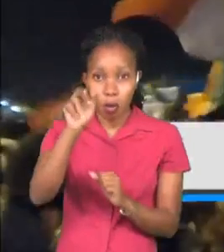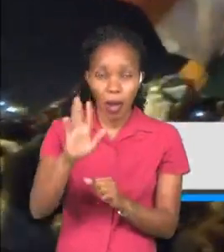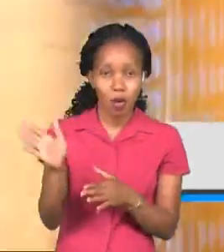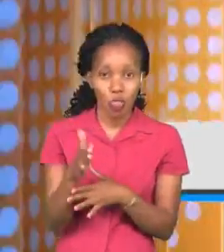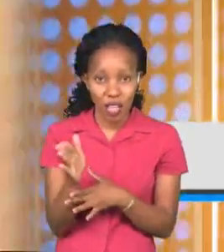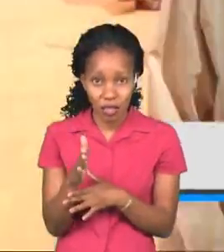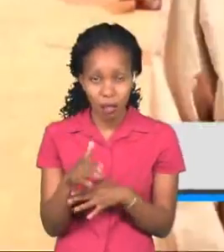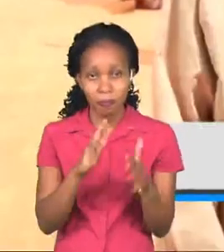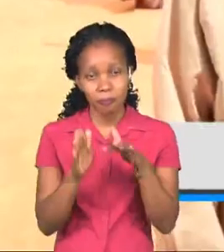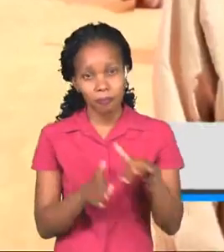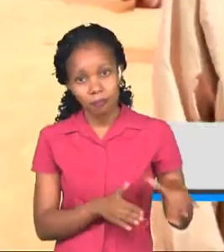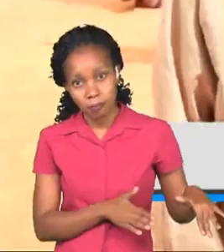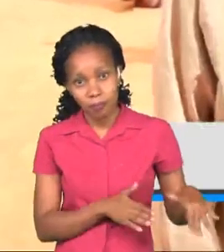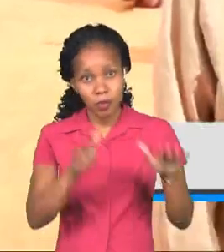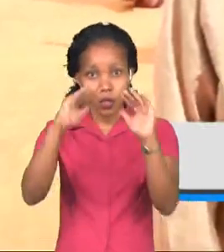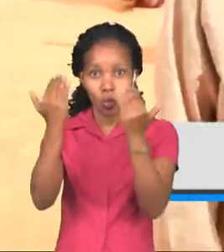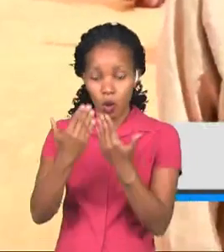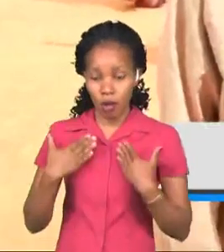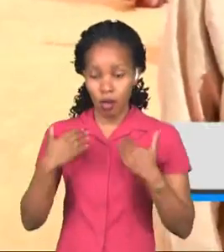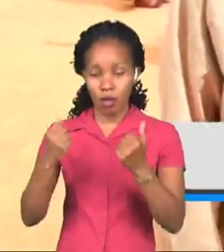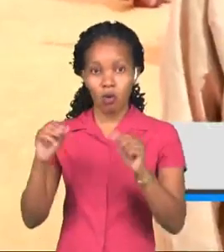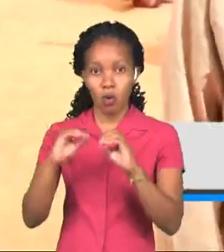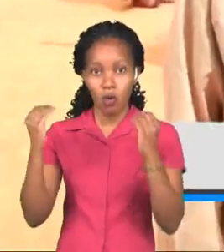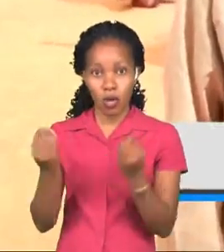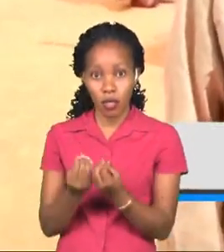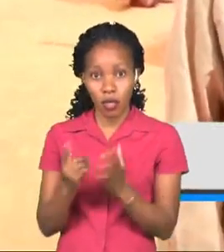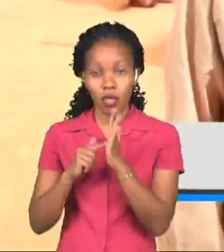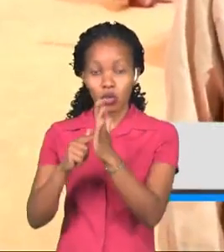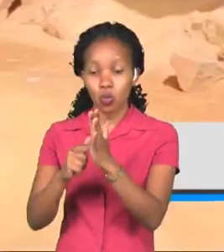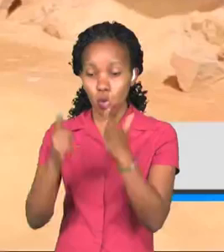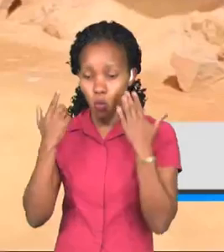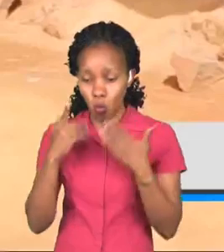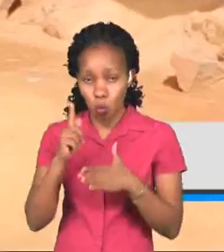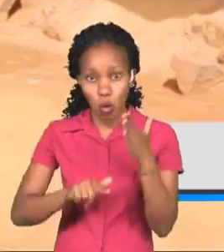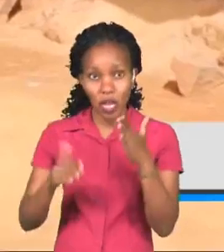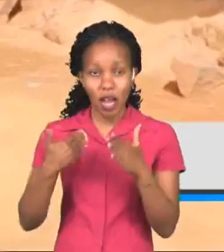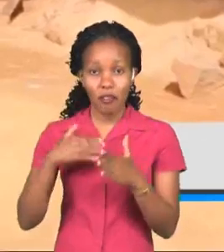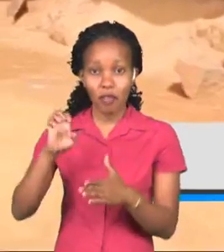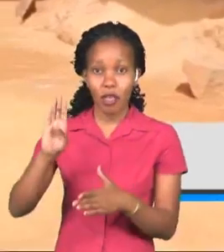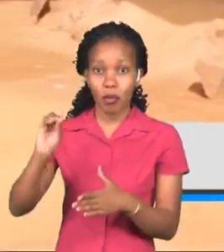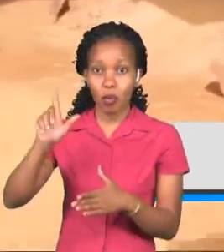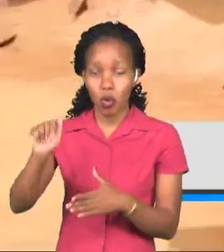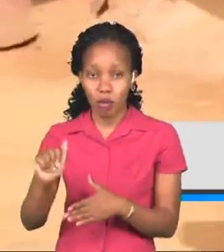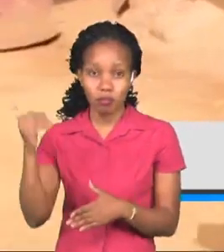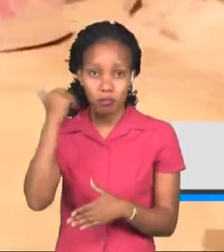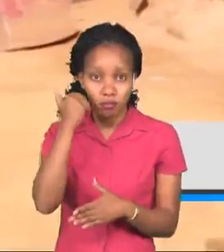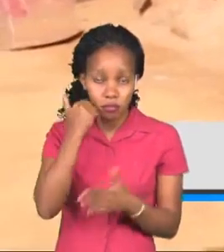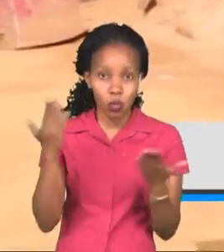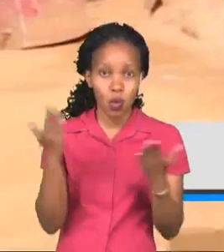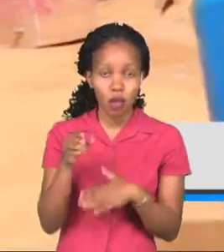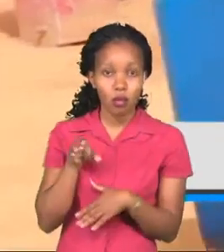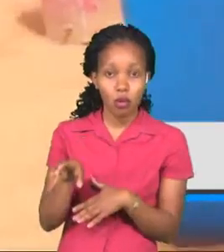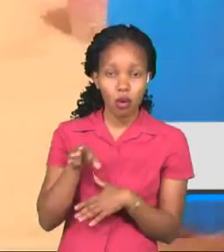Thursday. The World Health Organization has indicated that an outbreak of Ebola in the Democratic Republic of